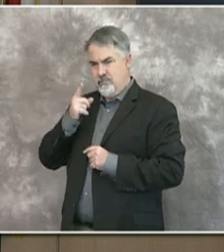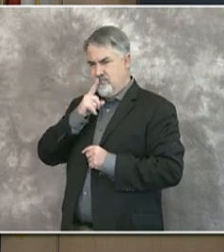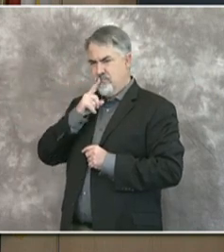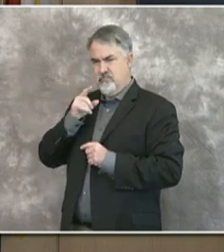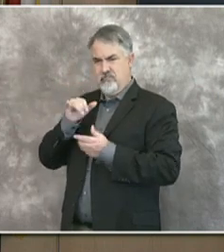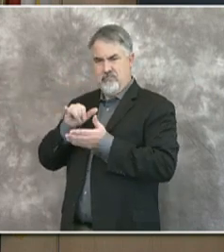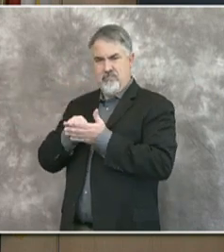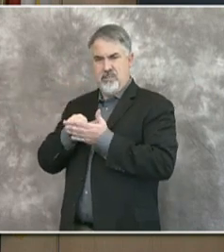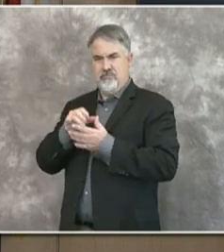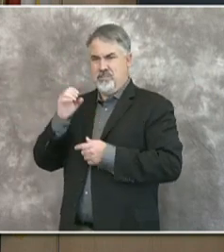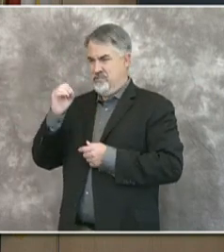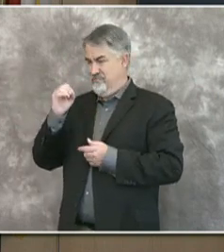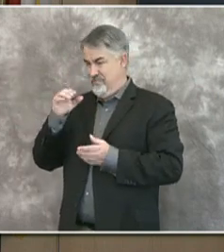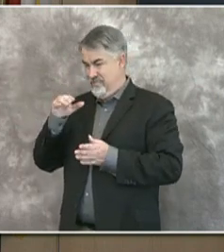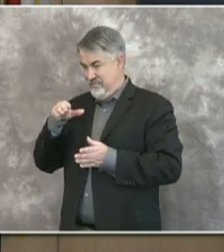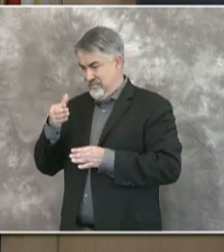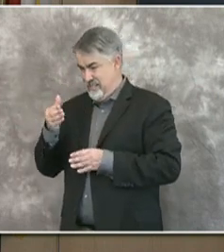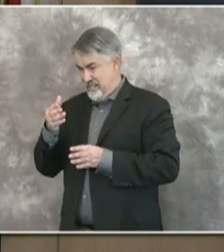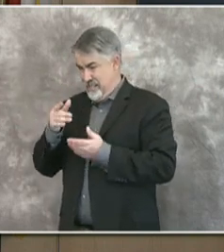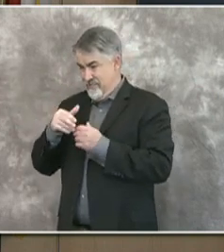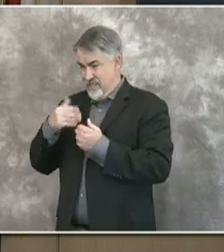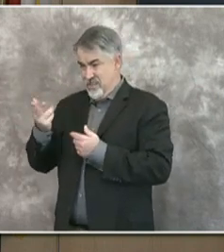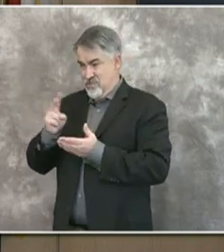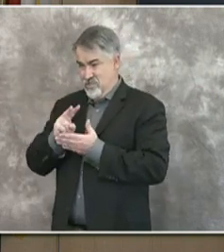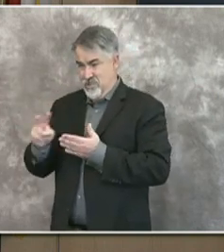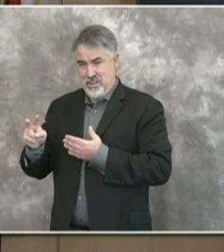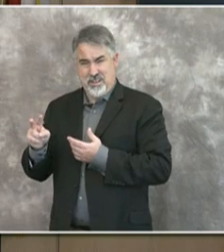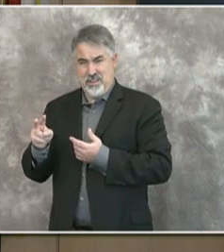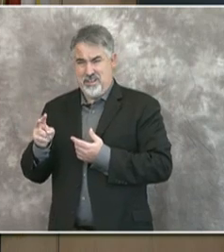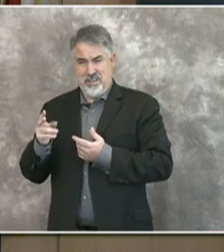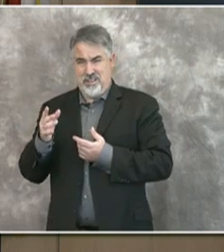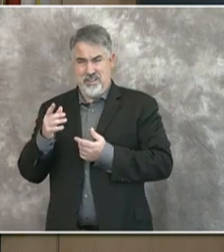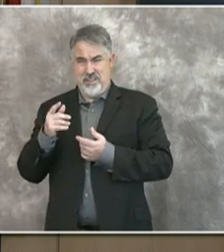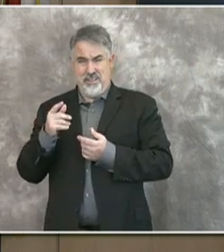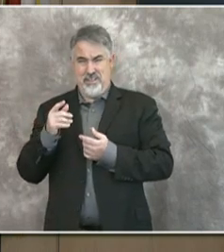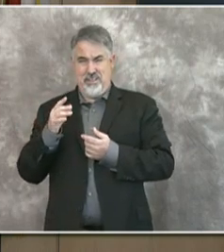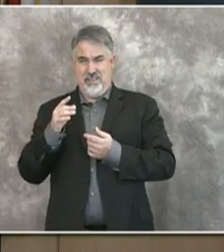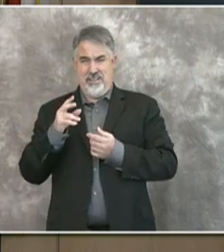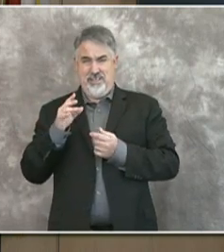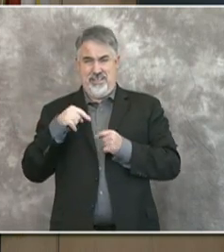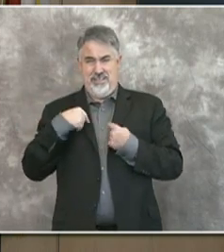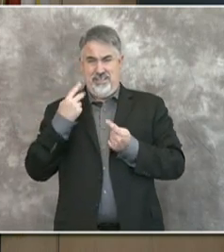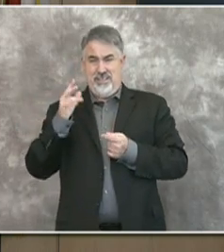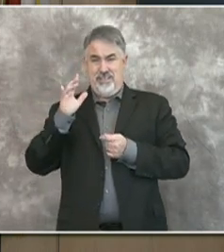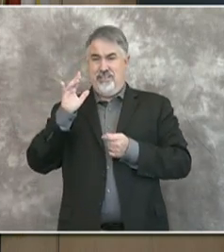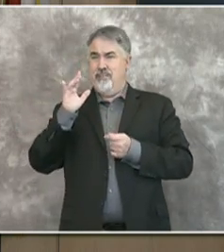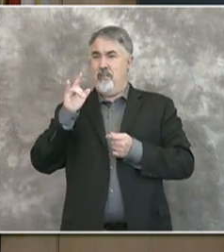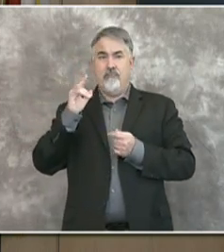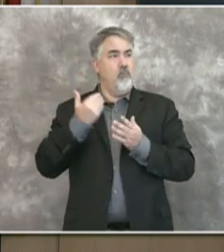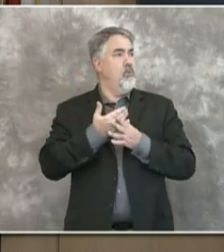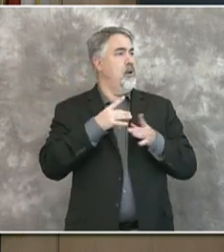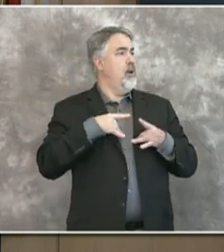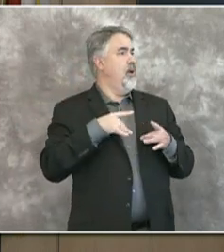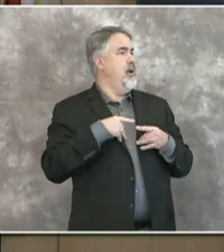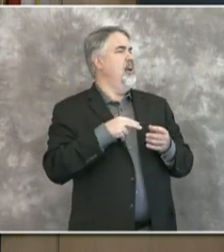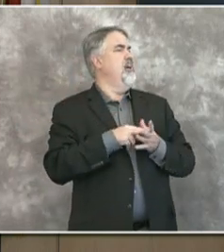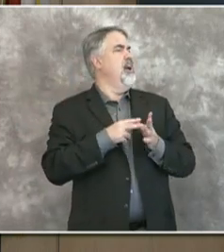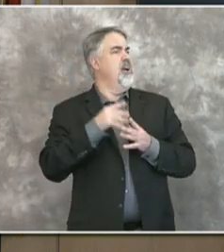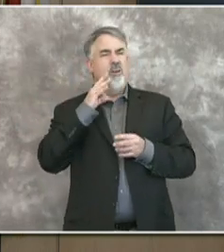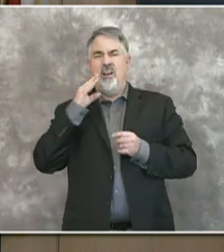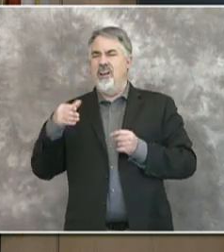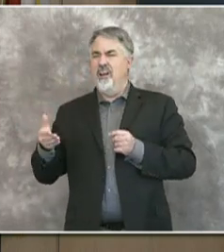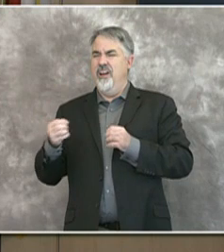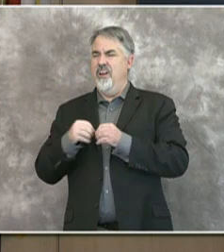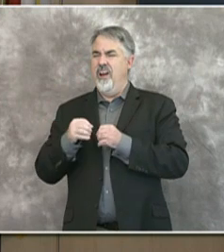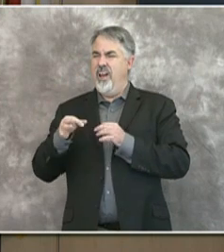and less than 25 cases within 14 days consecutively. From a medical standpoint, what is the response from the county health leaders? Since